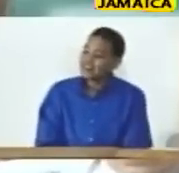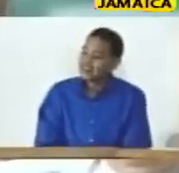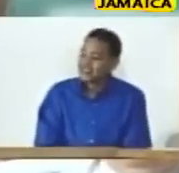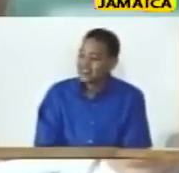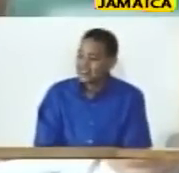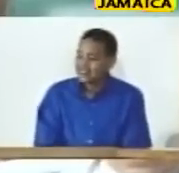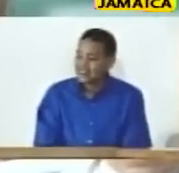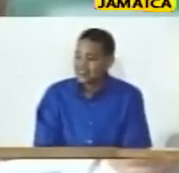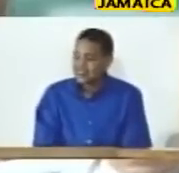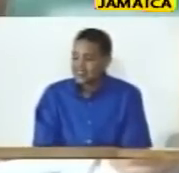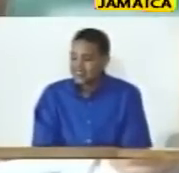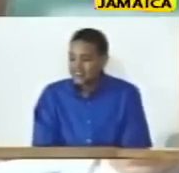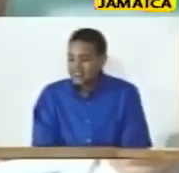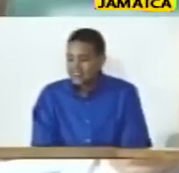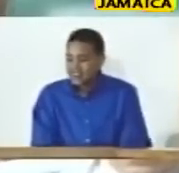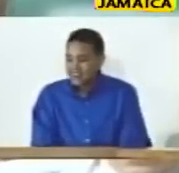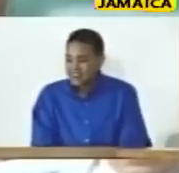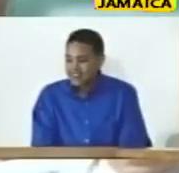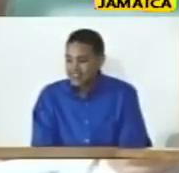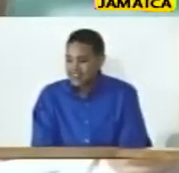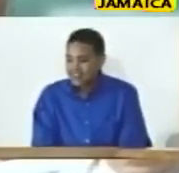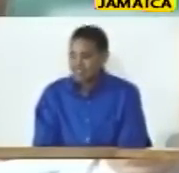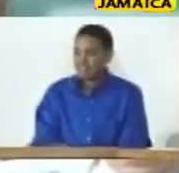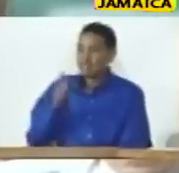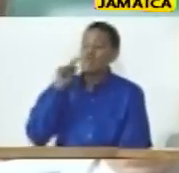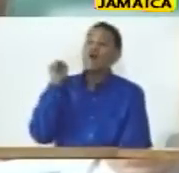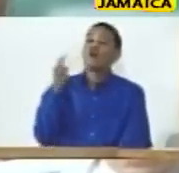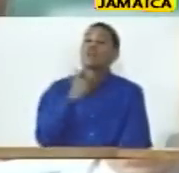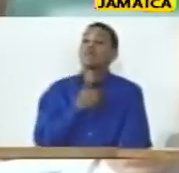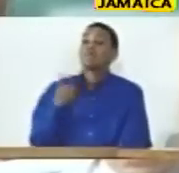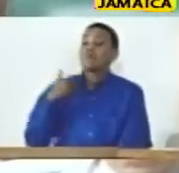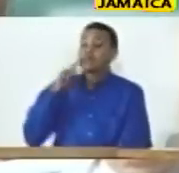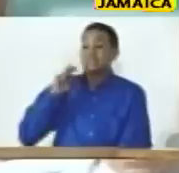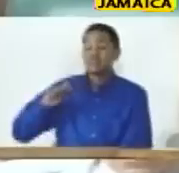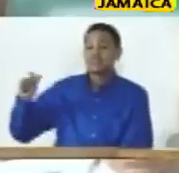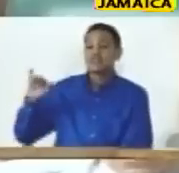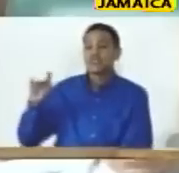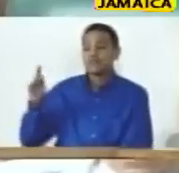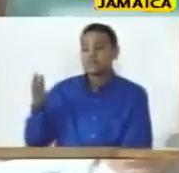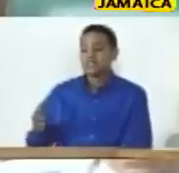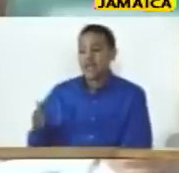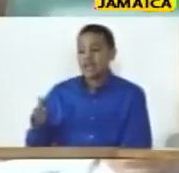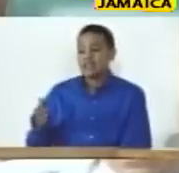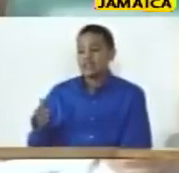But for all of our colleagues on this side, I started sitting down